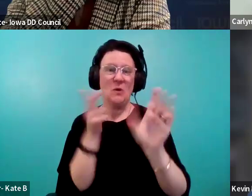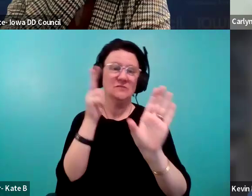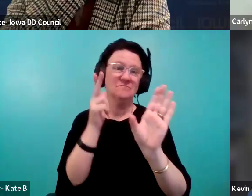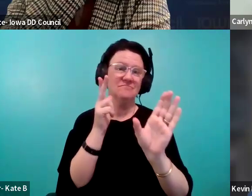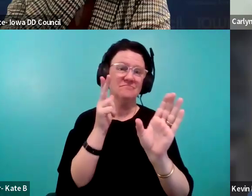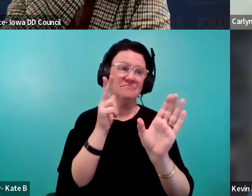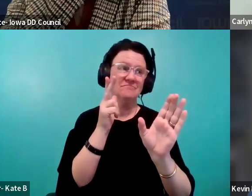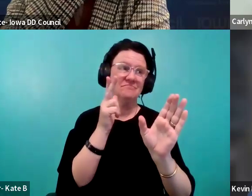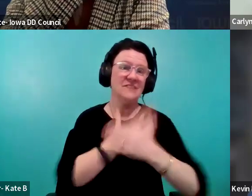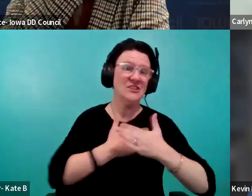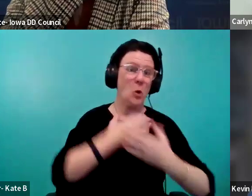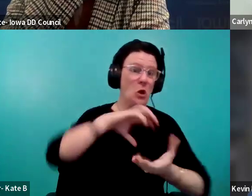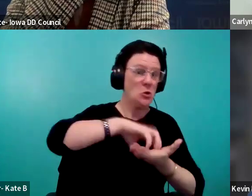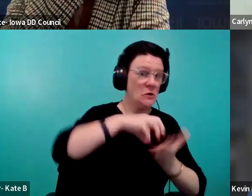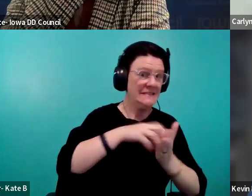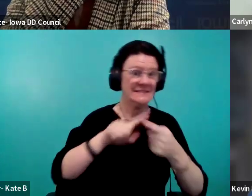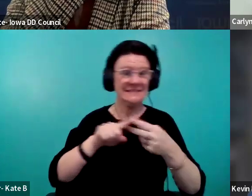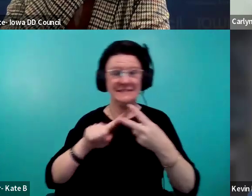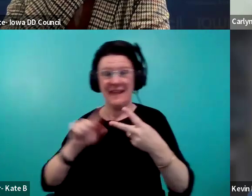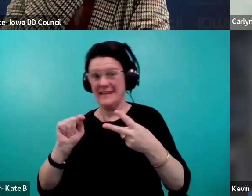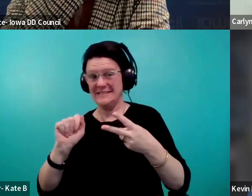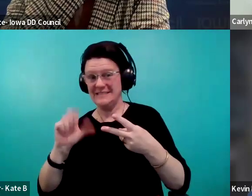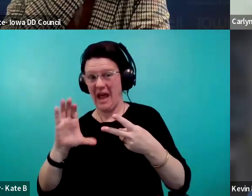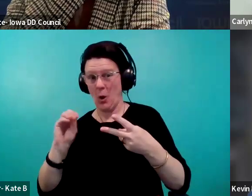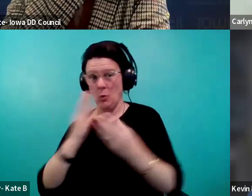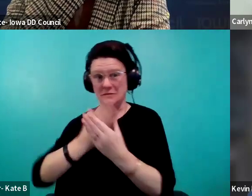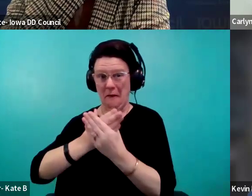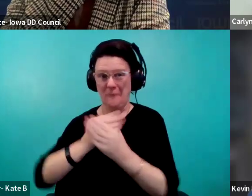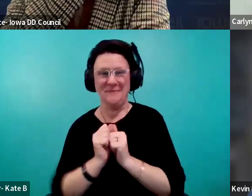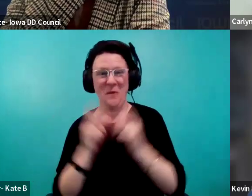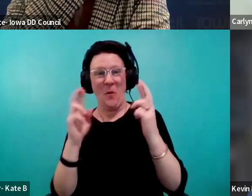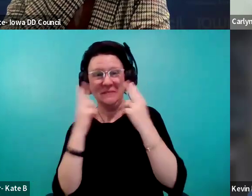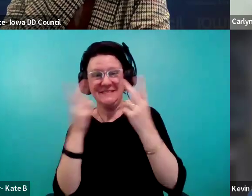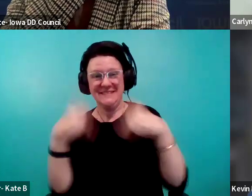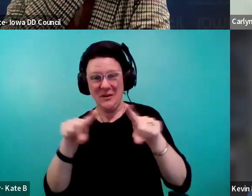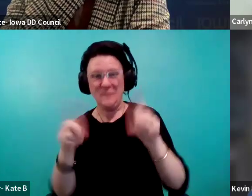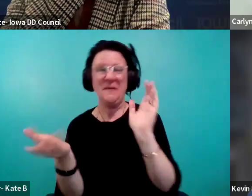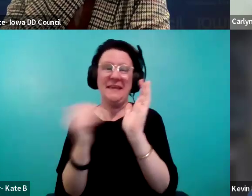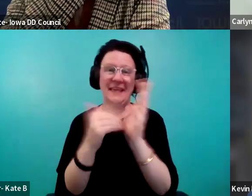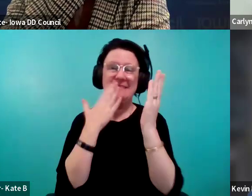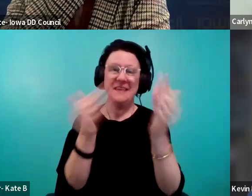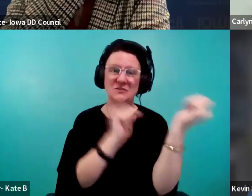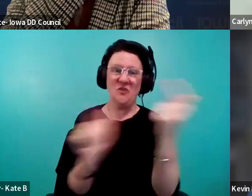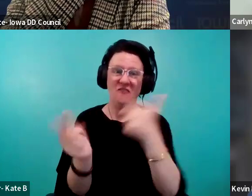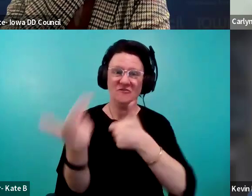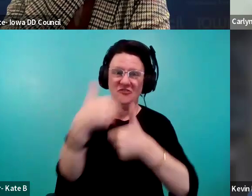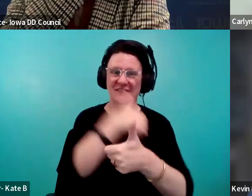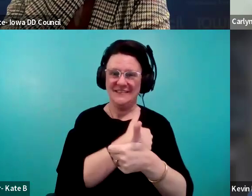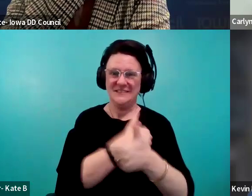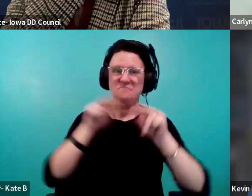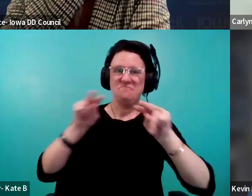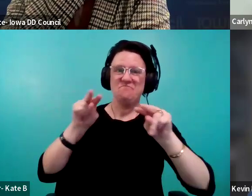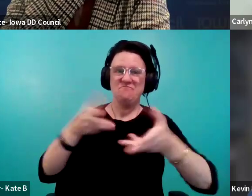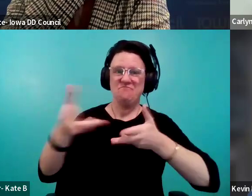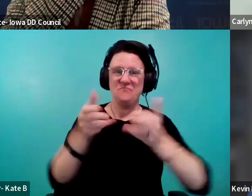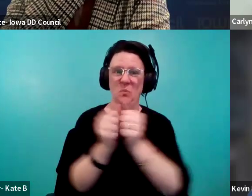and tacos. So, food motivates. So hope to see you there. And again, thanks everybody for joining today. And we look forward